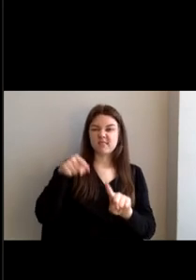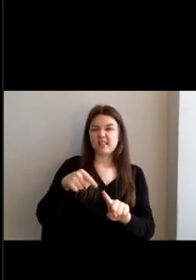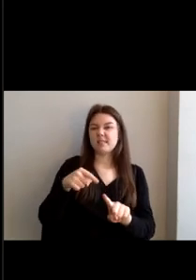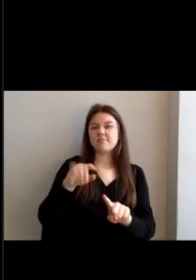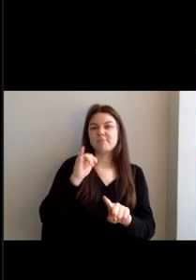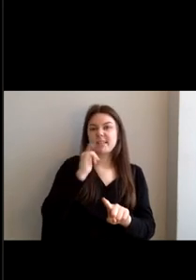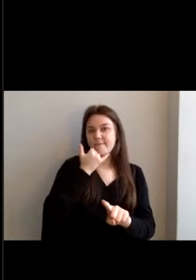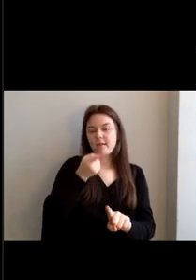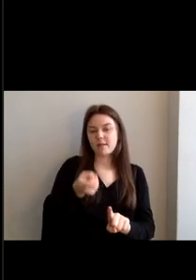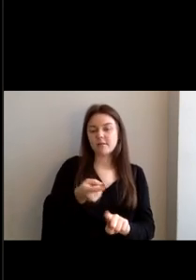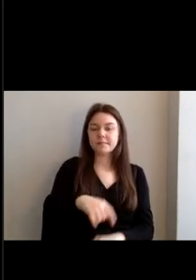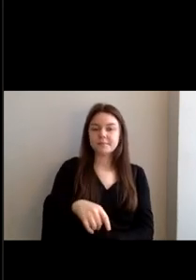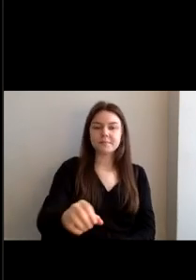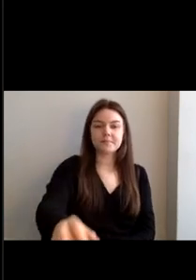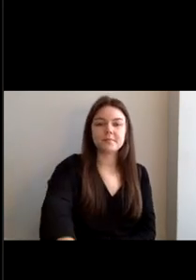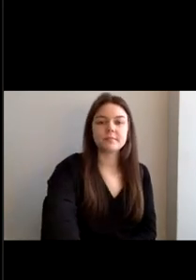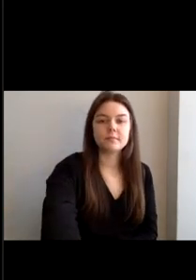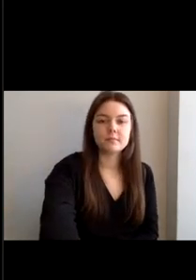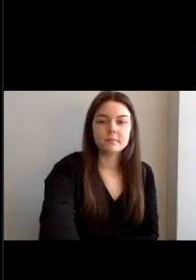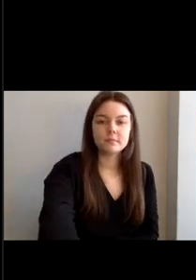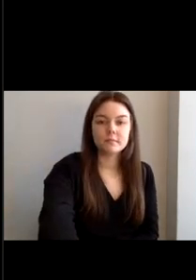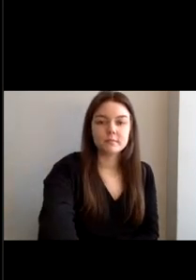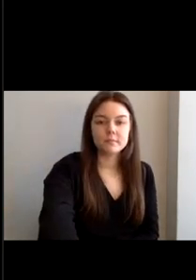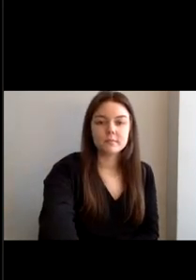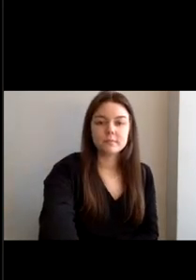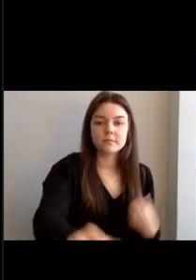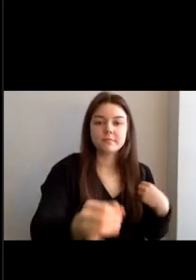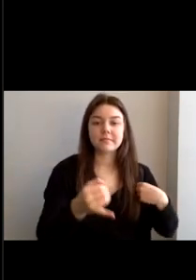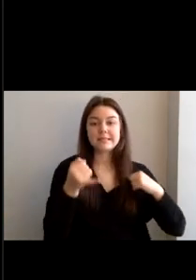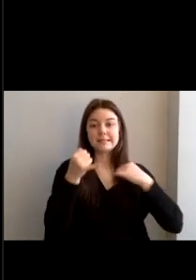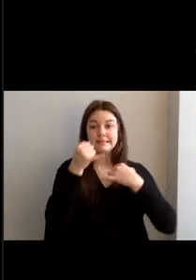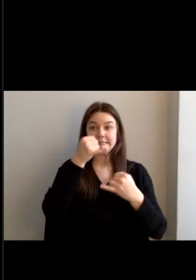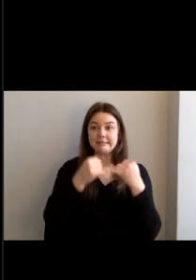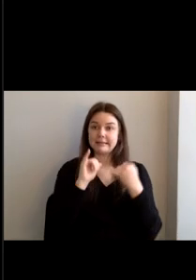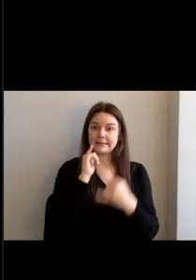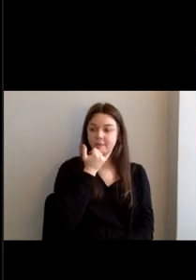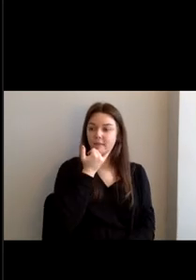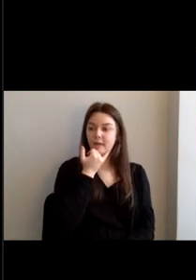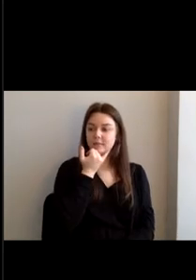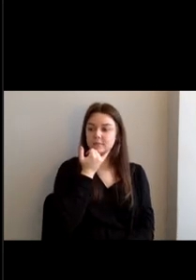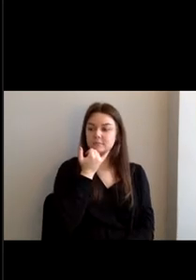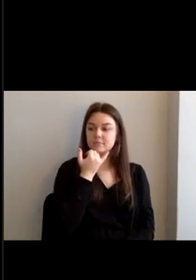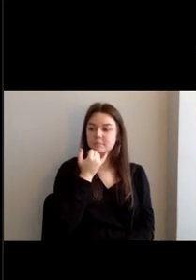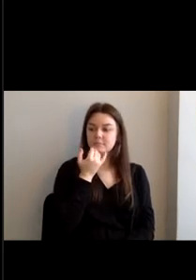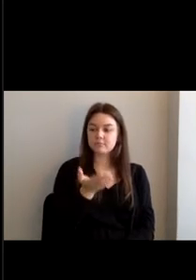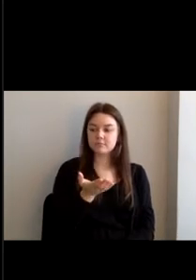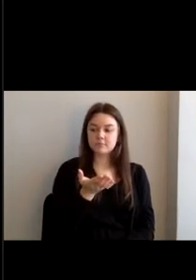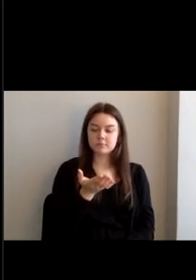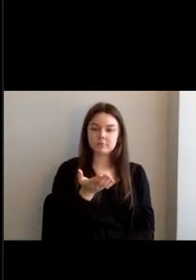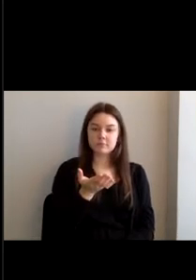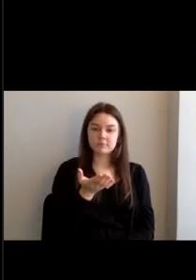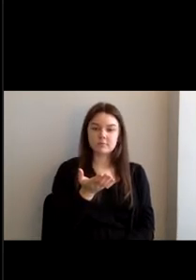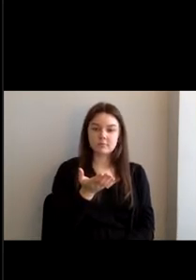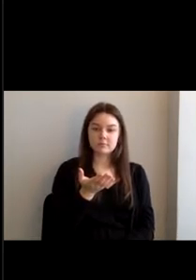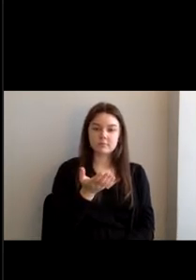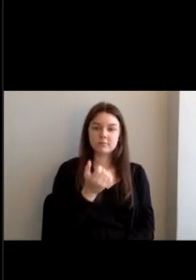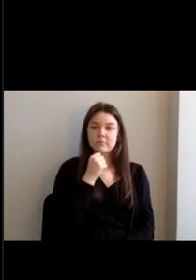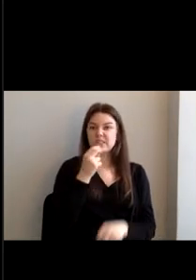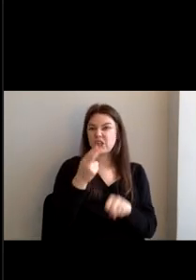defect. Now, the last defect that I talked to you about were unusable